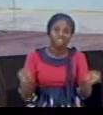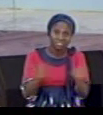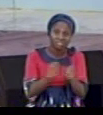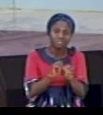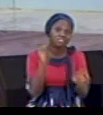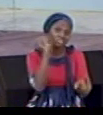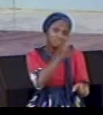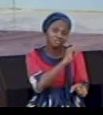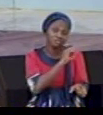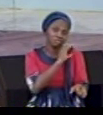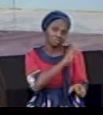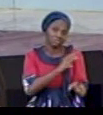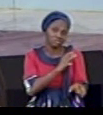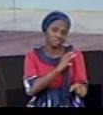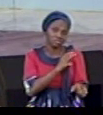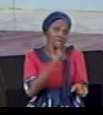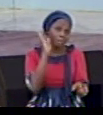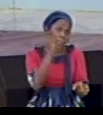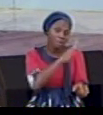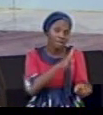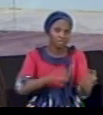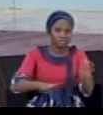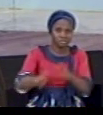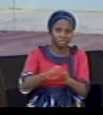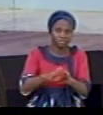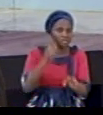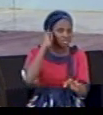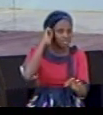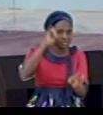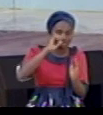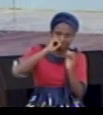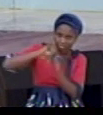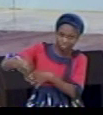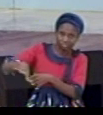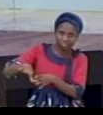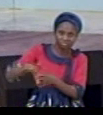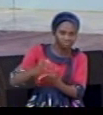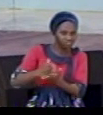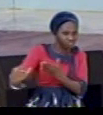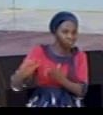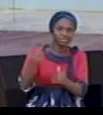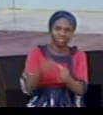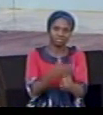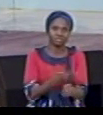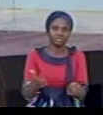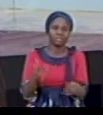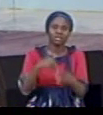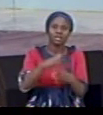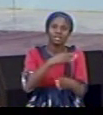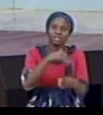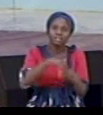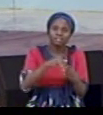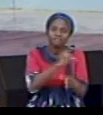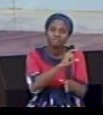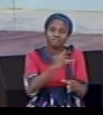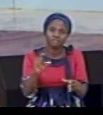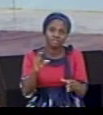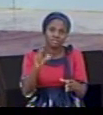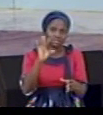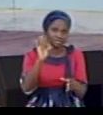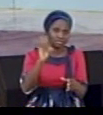character, evil behavior. He shunned everything. And in verse 8, it